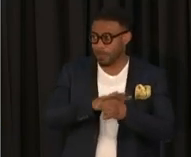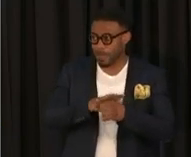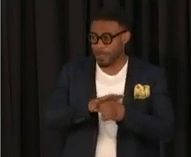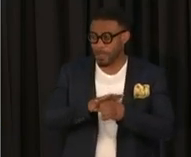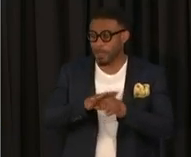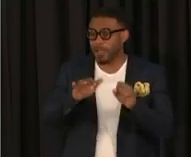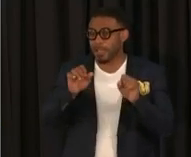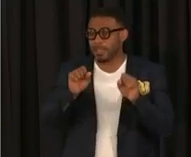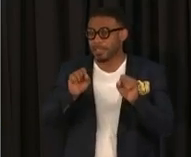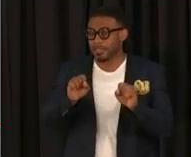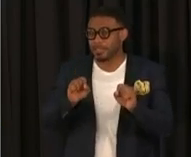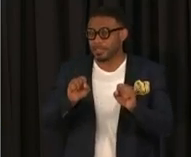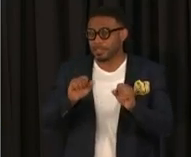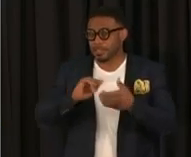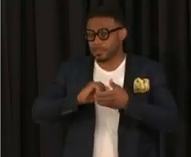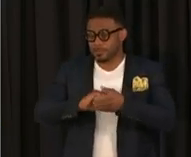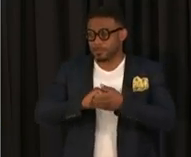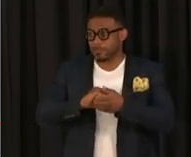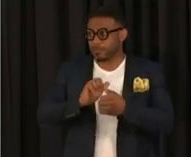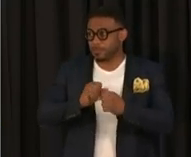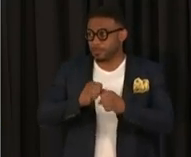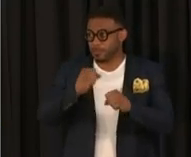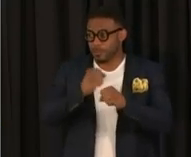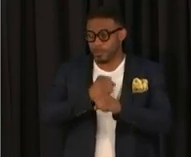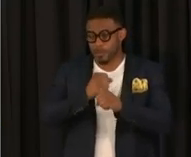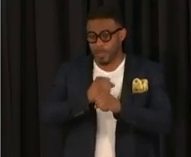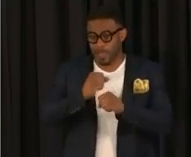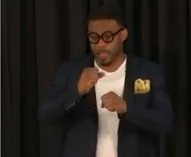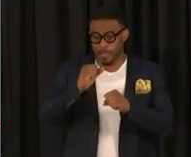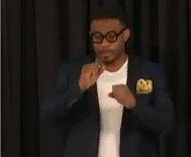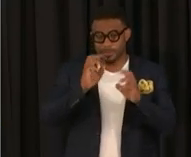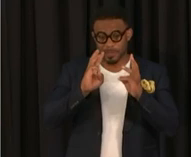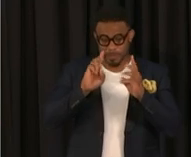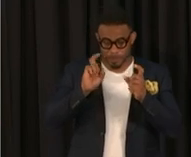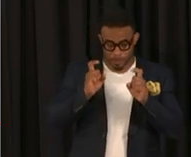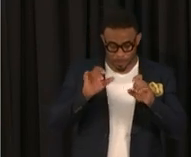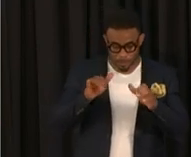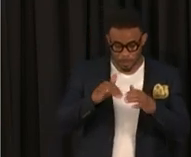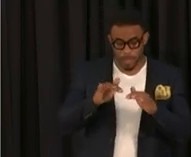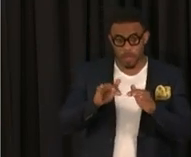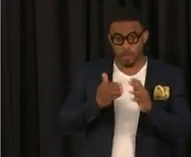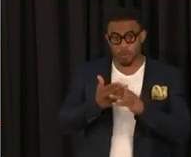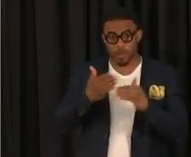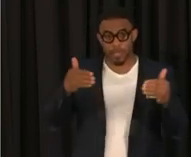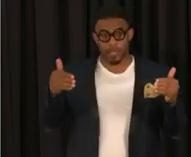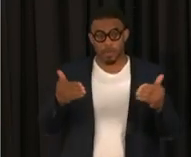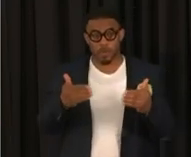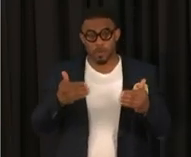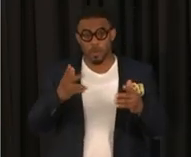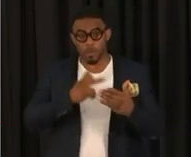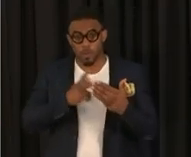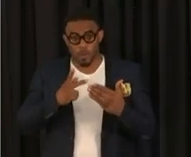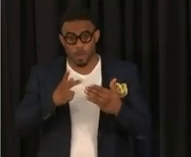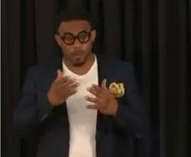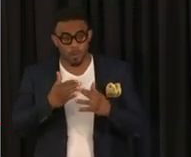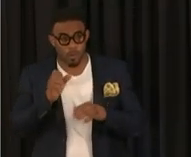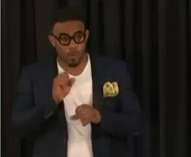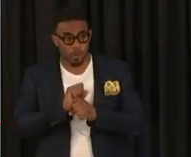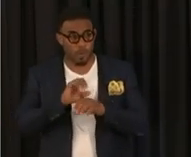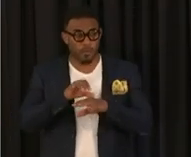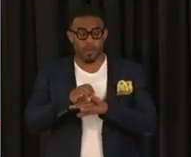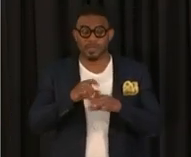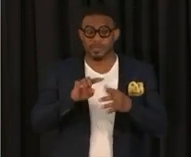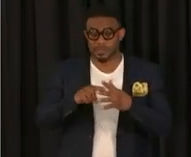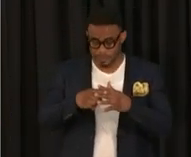sectors can collaborate to fight climate change. We'll do that through energy savings programs, we'll do it through